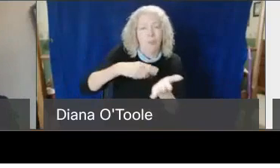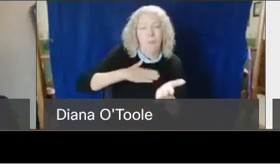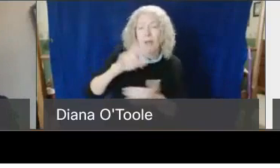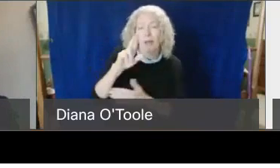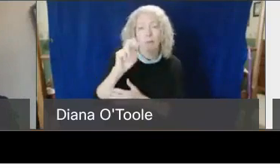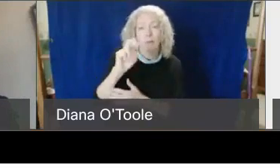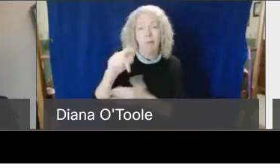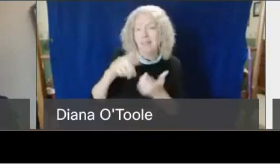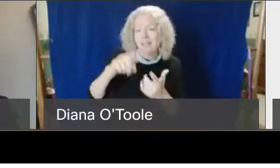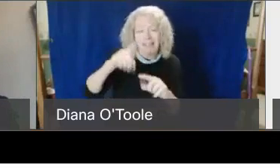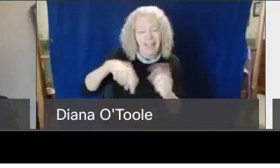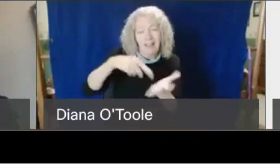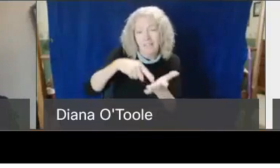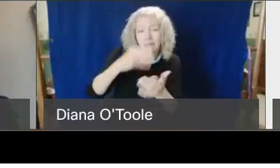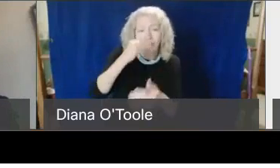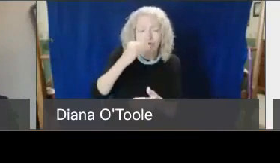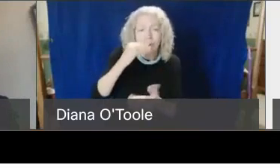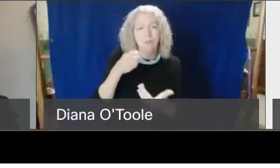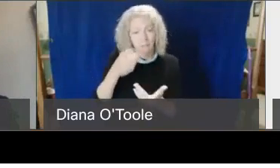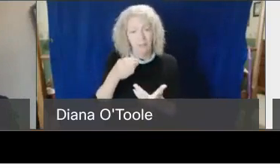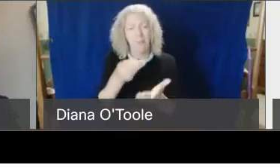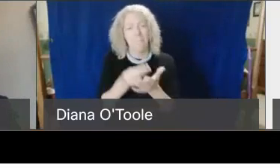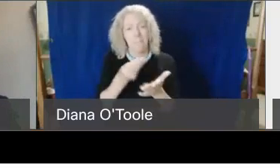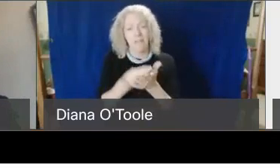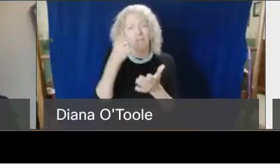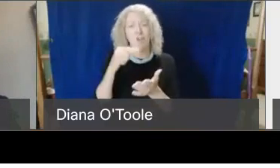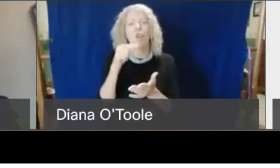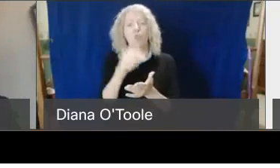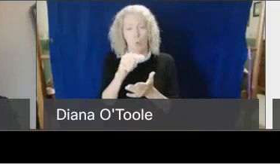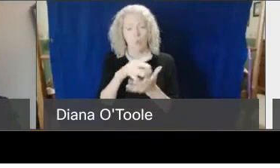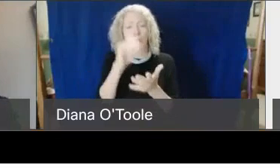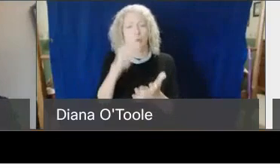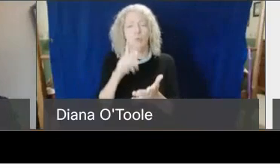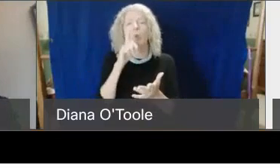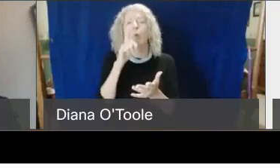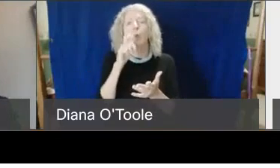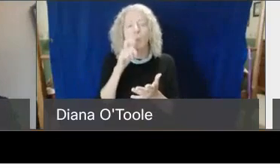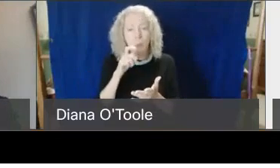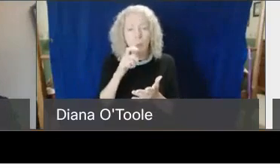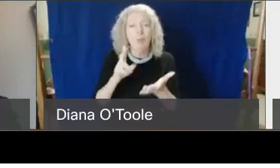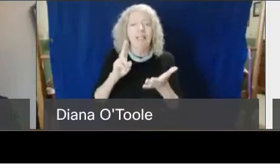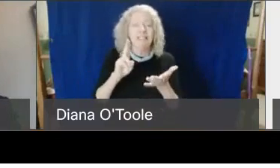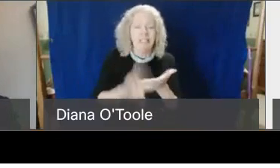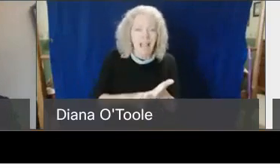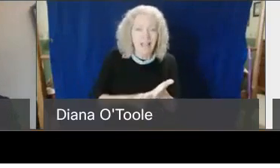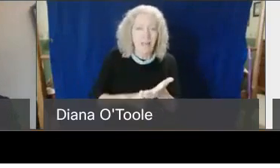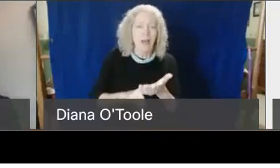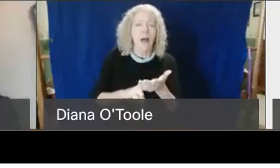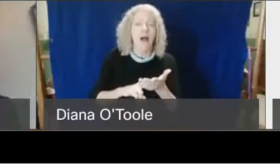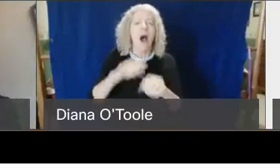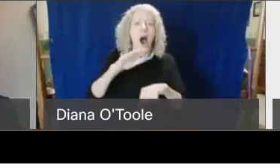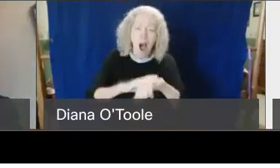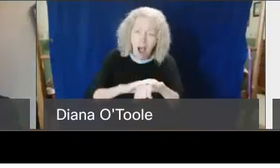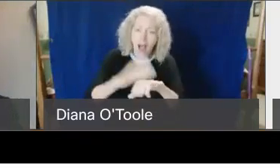these funds are only available for those students who are enrolled taking on-campus classes as of